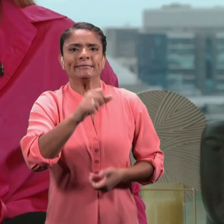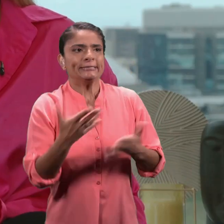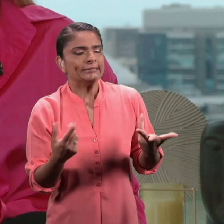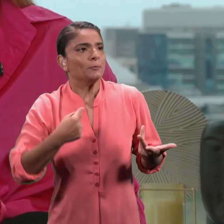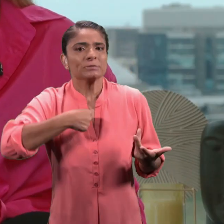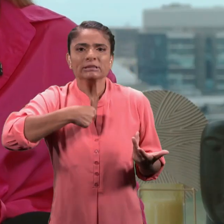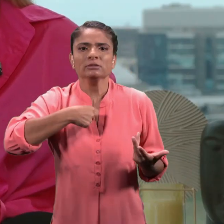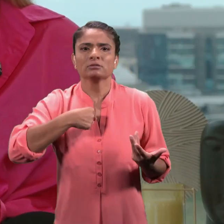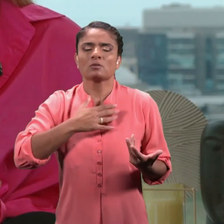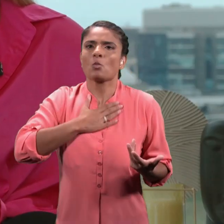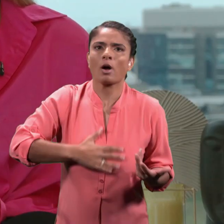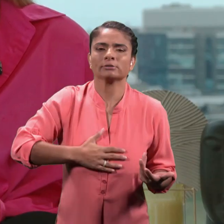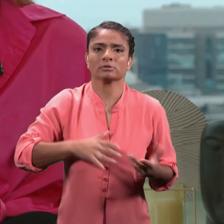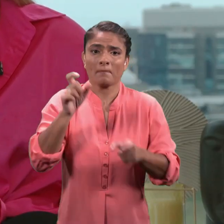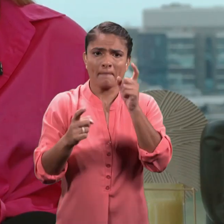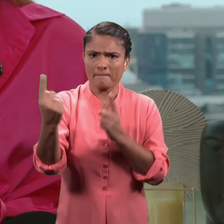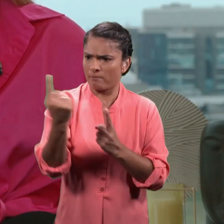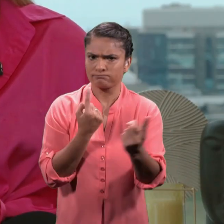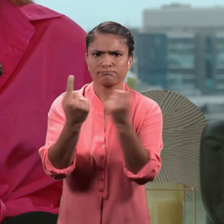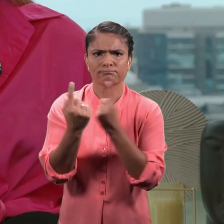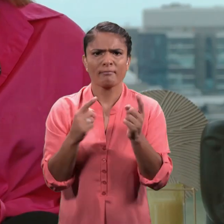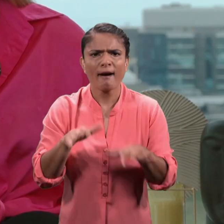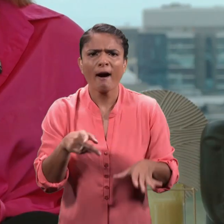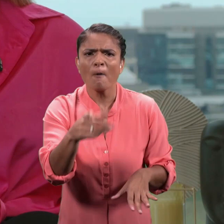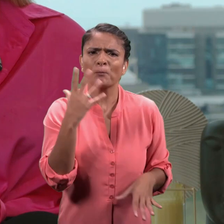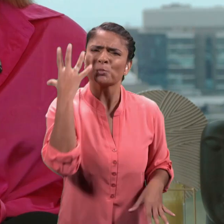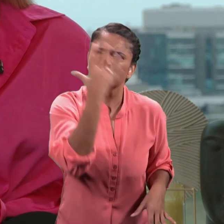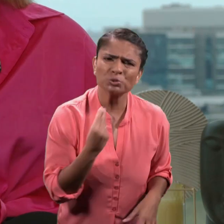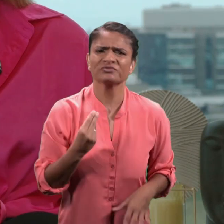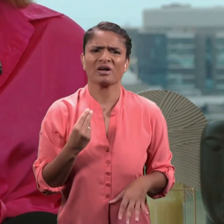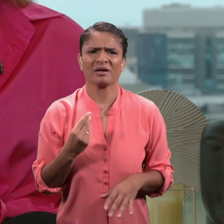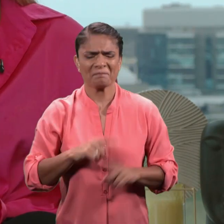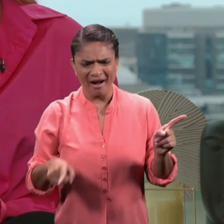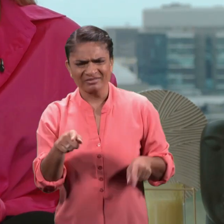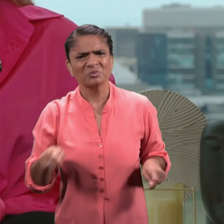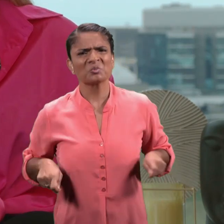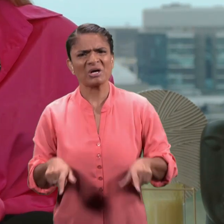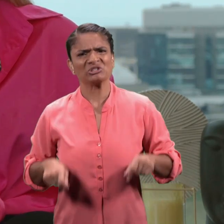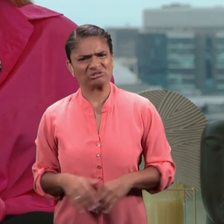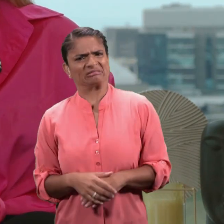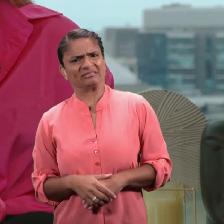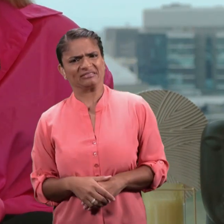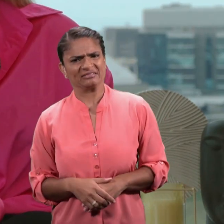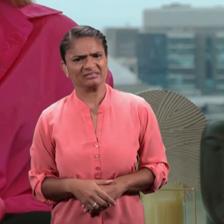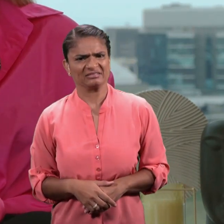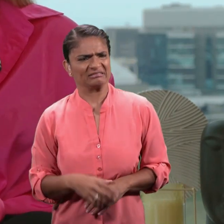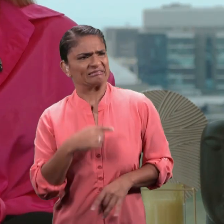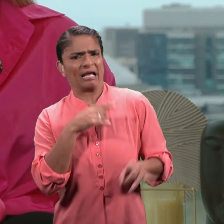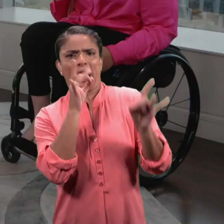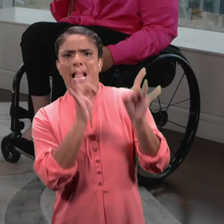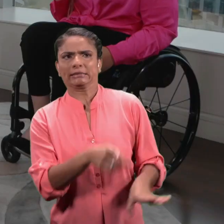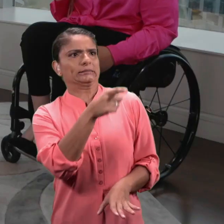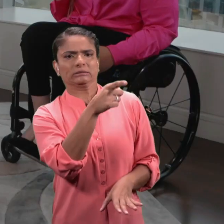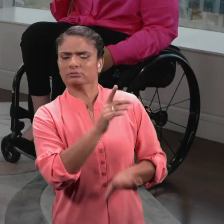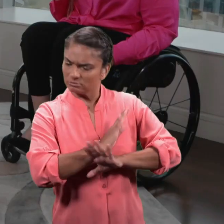big point you're bringing on. I've had so many men come up to me and tell me, you're so beautiful, but you're in a wheelchair, as if that's a problem.